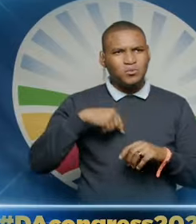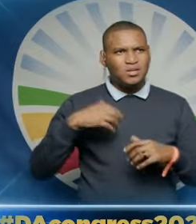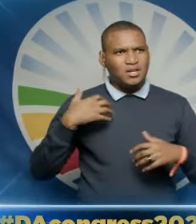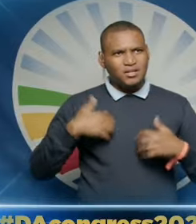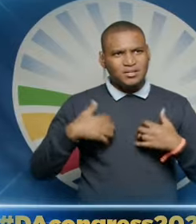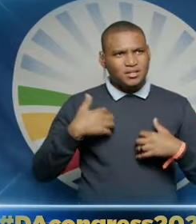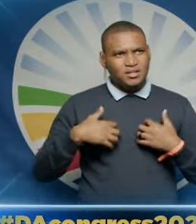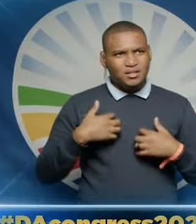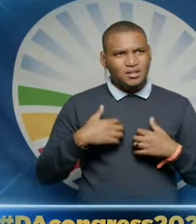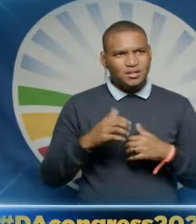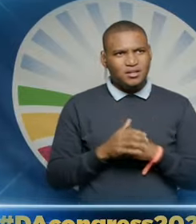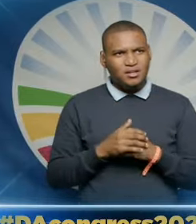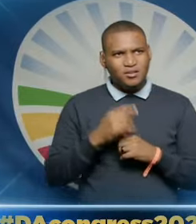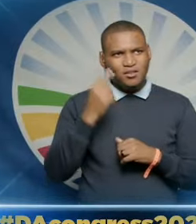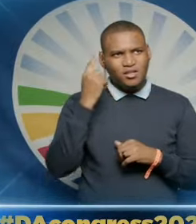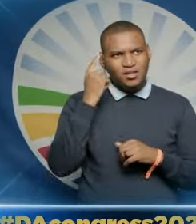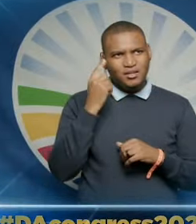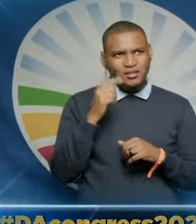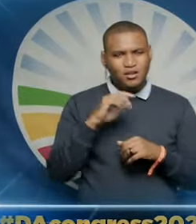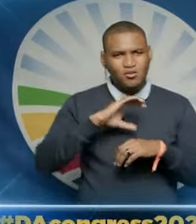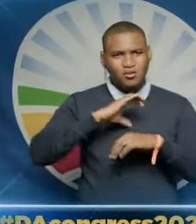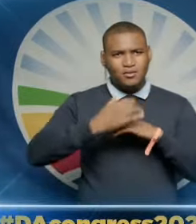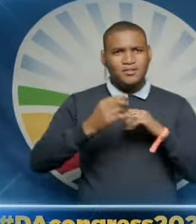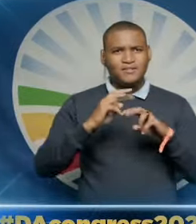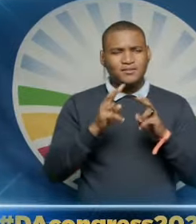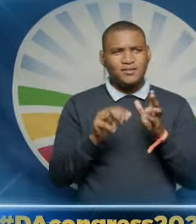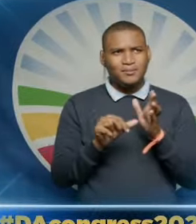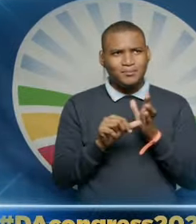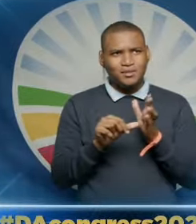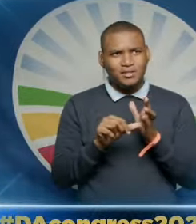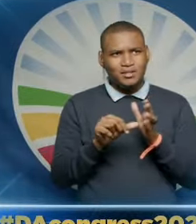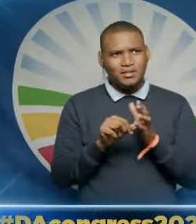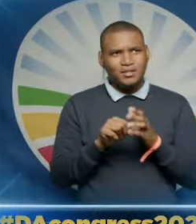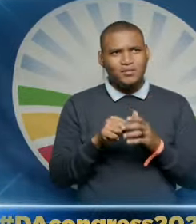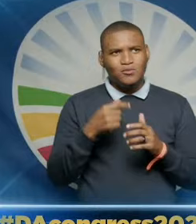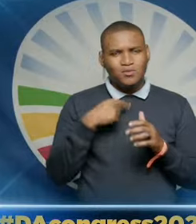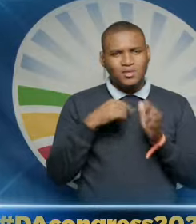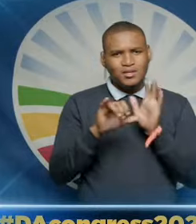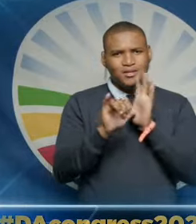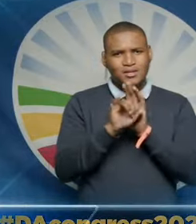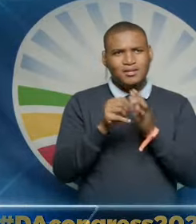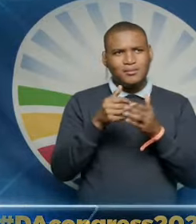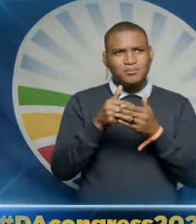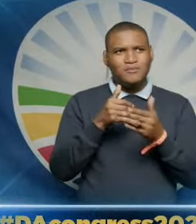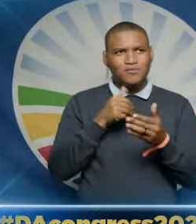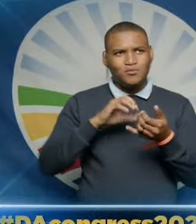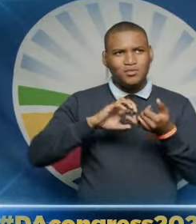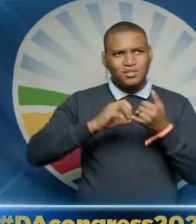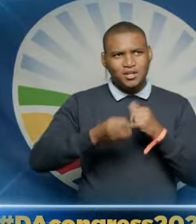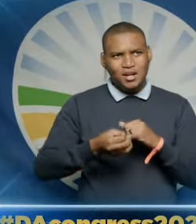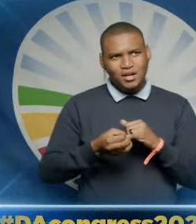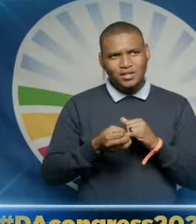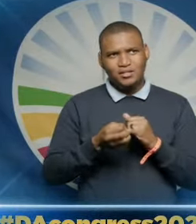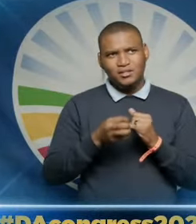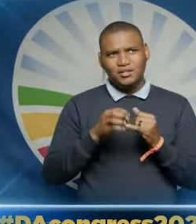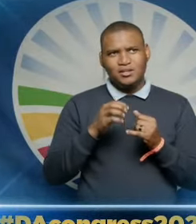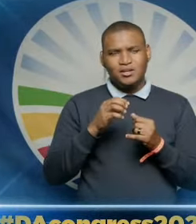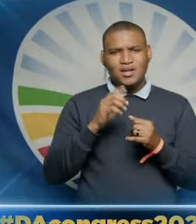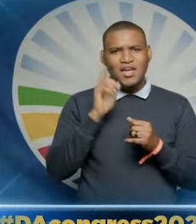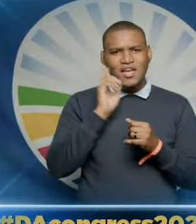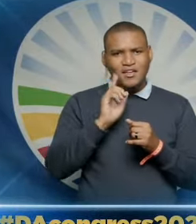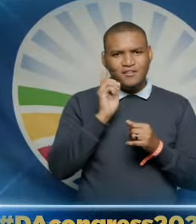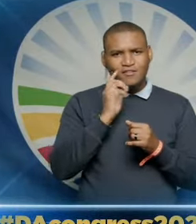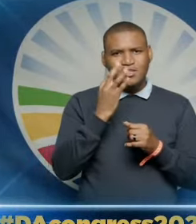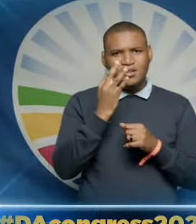about it? Yeah, I think so. Congress is very important. As we had indicated earlier, we try and have Congress every 3